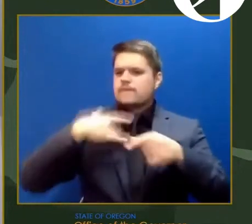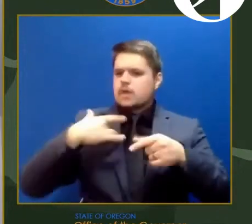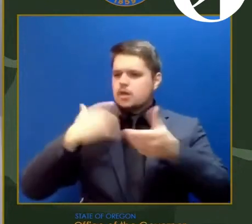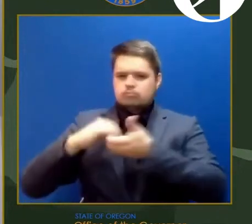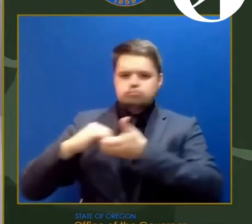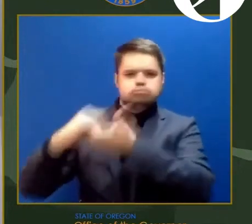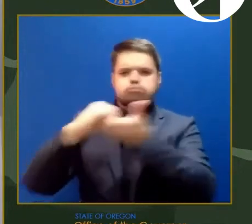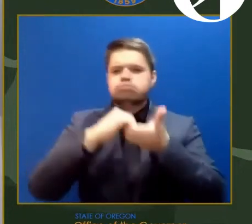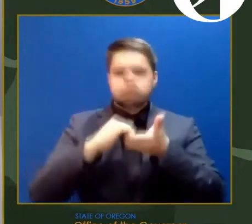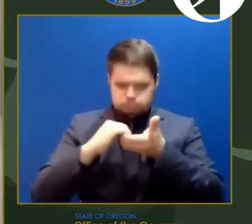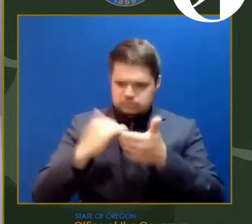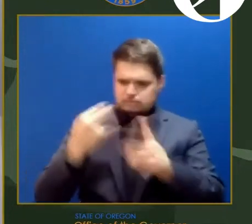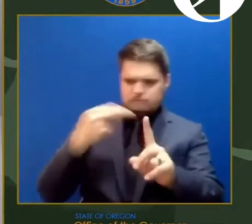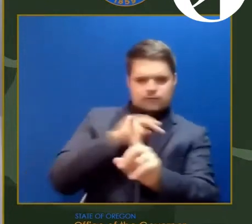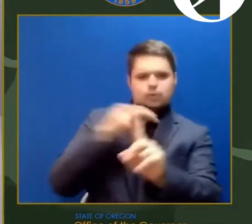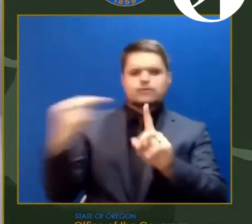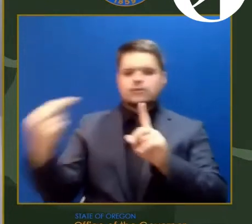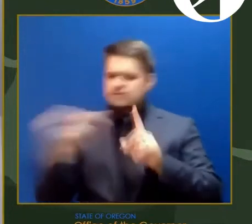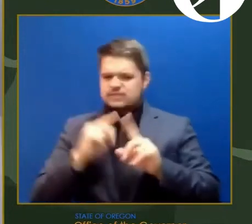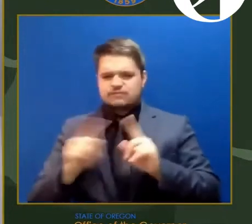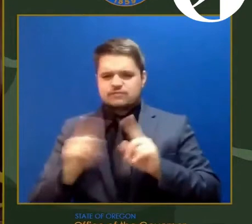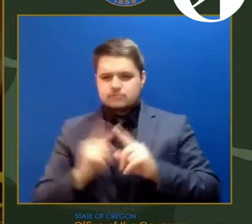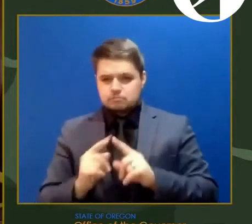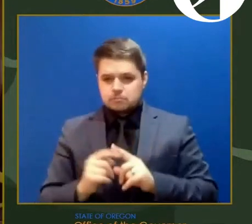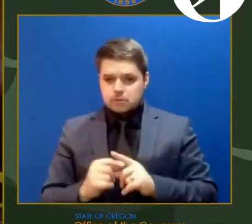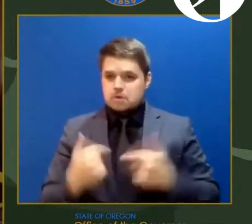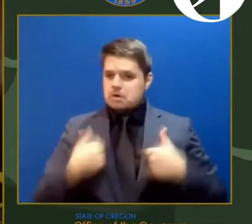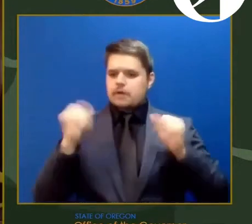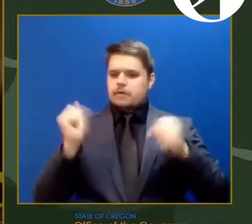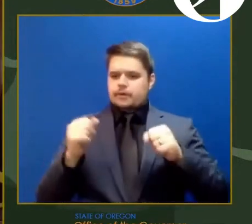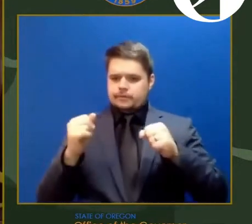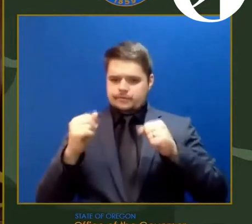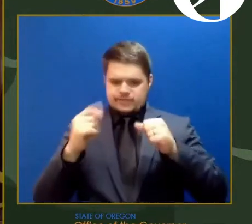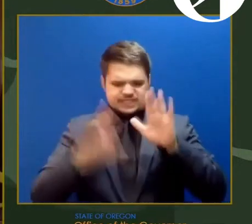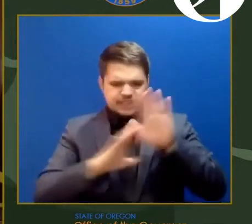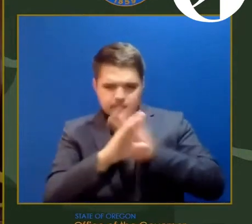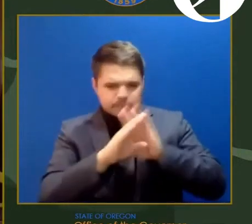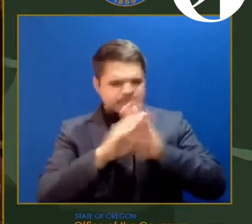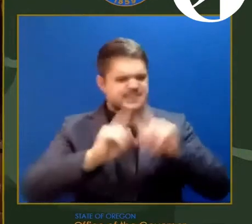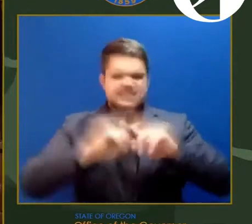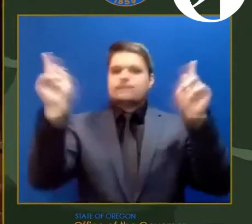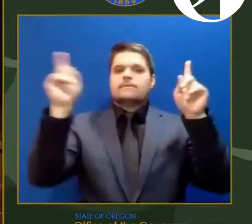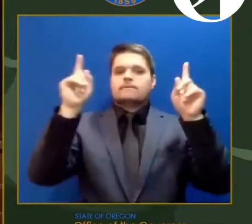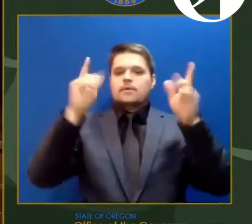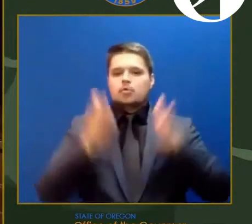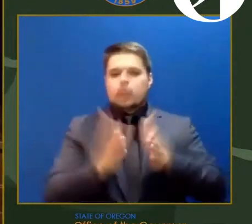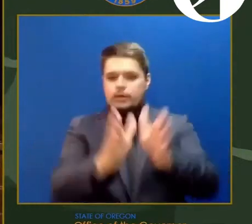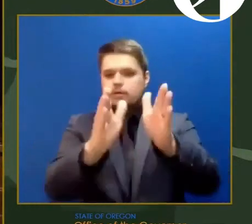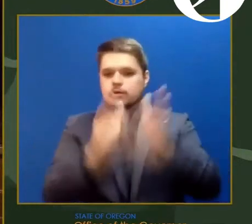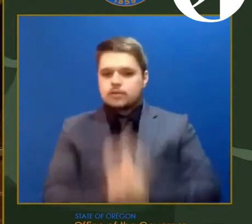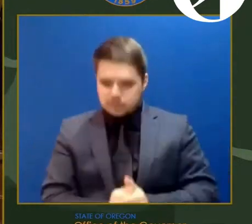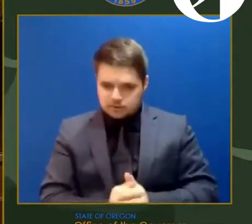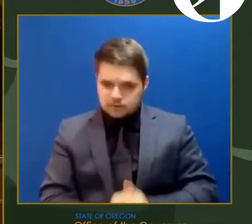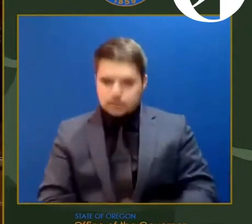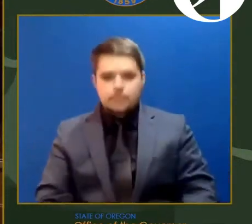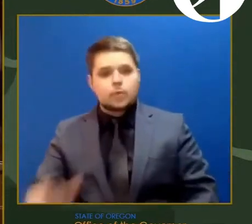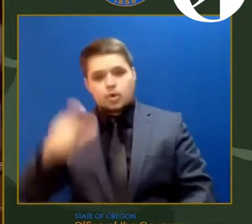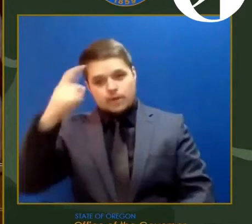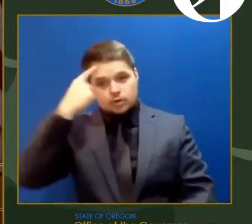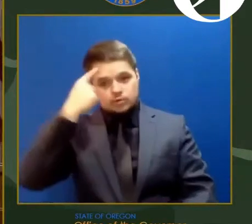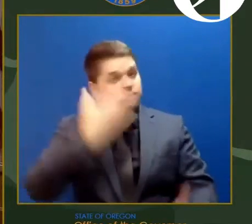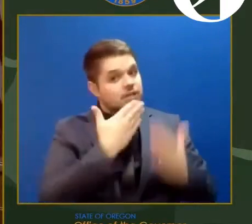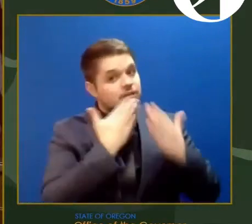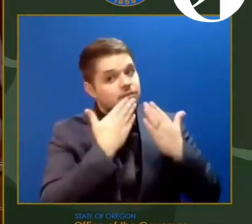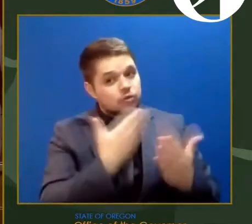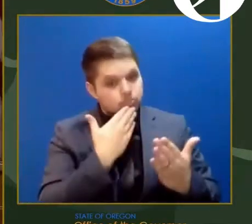create something that I think is really tangible for people. Thank you, Raina. Paul, you're really working on